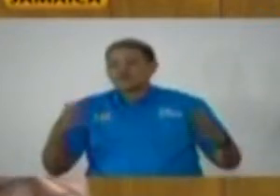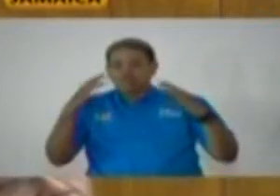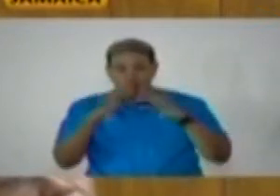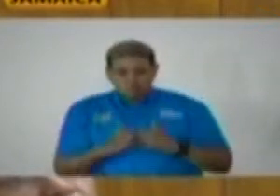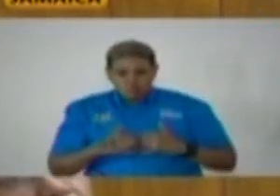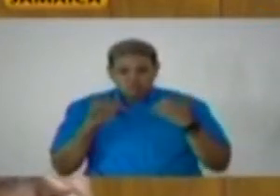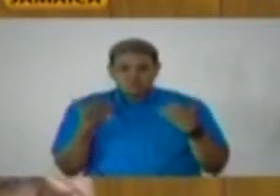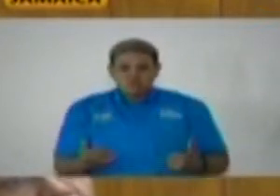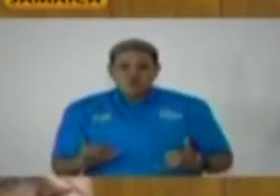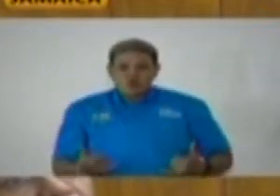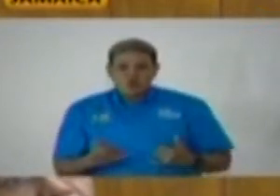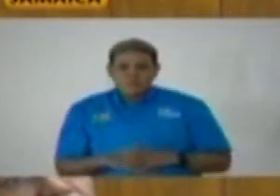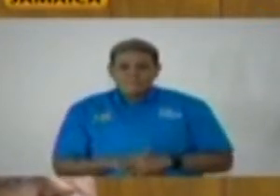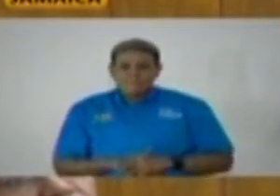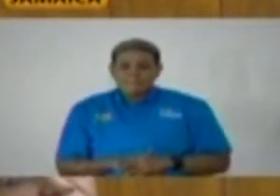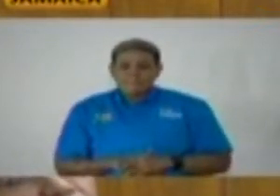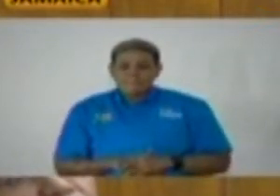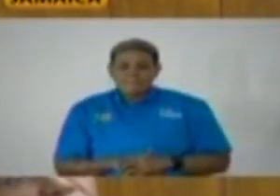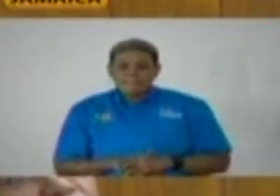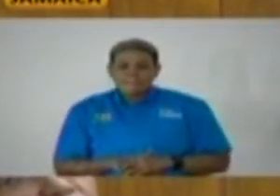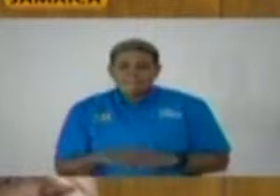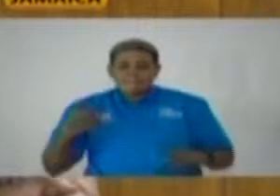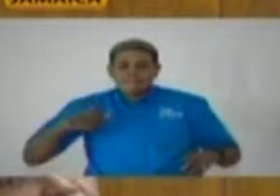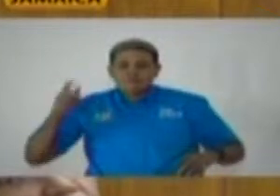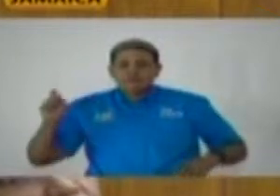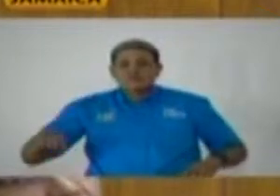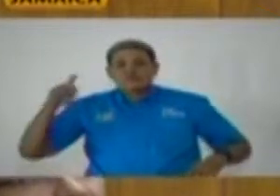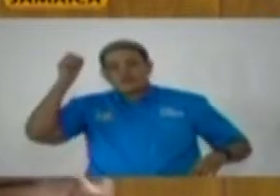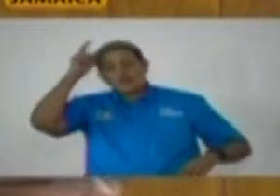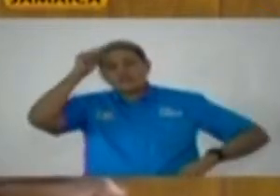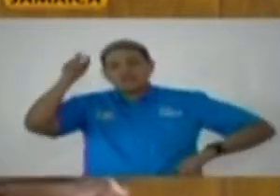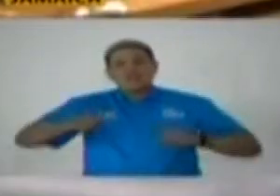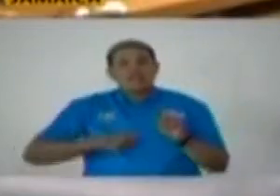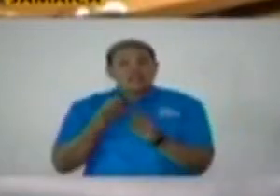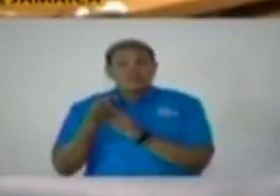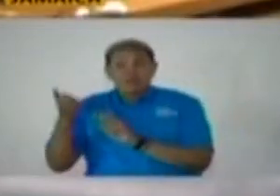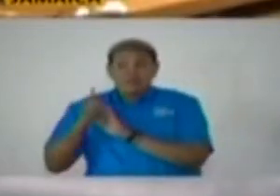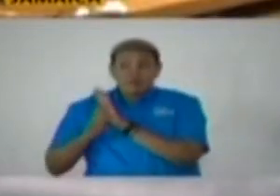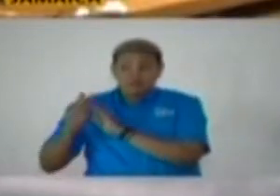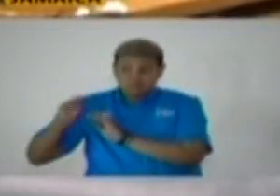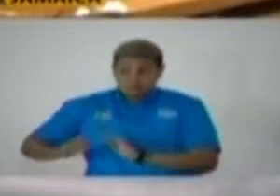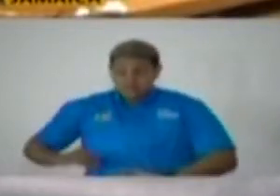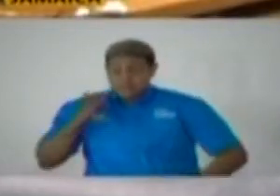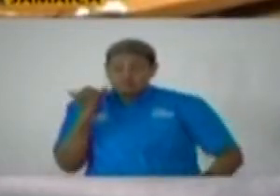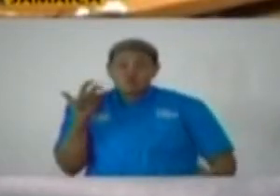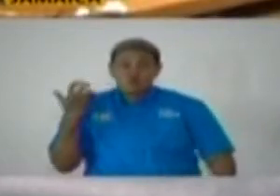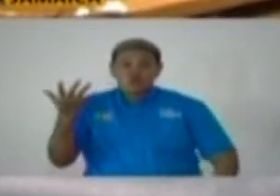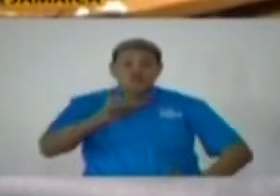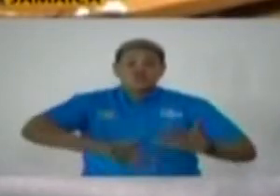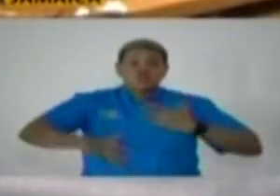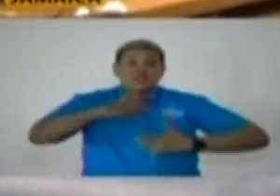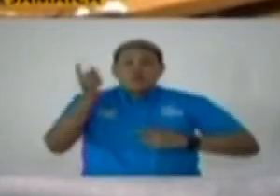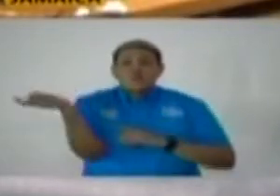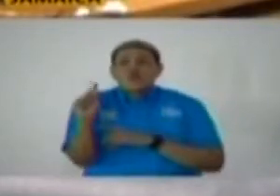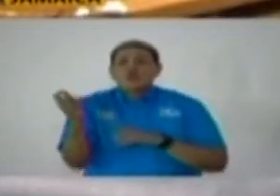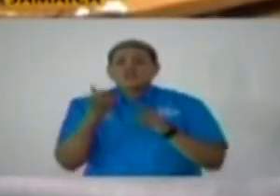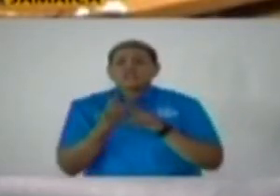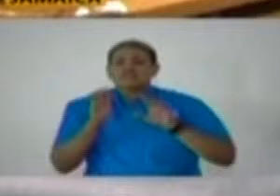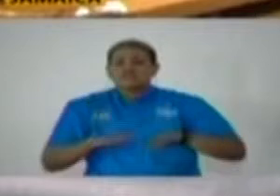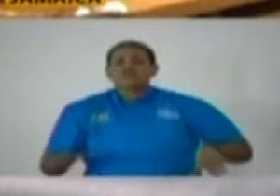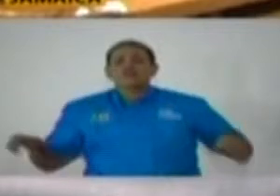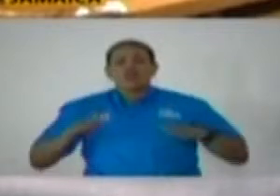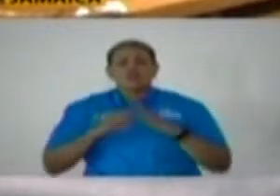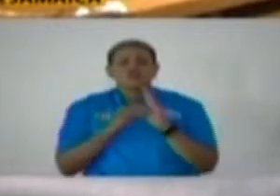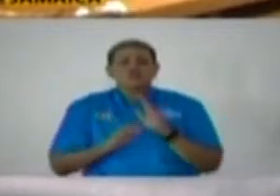now. And we need to understand the impact of it. If we want a society where children